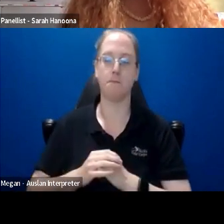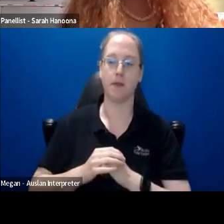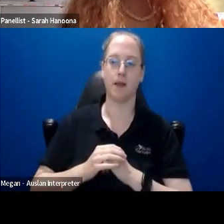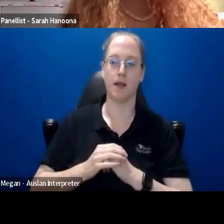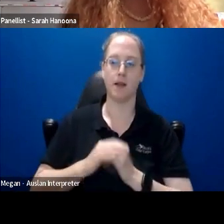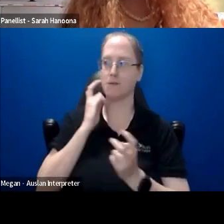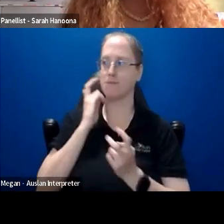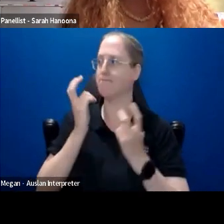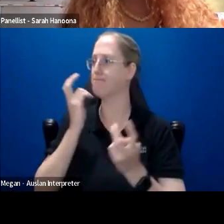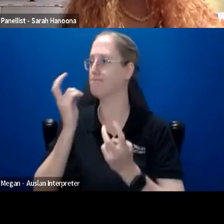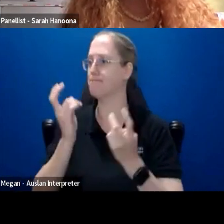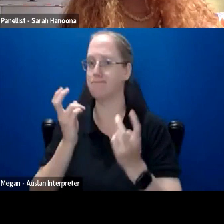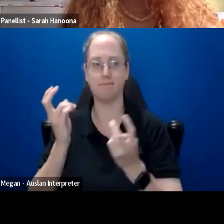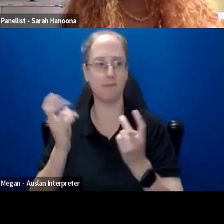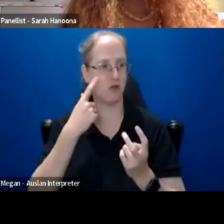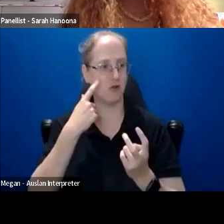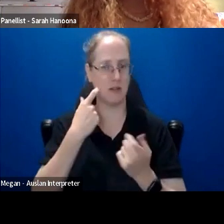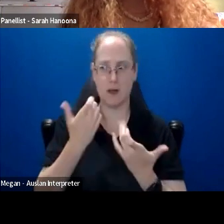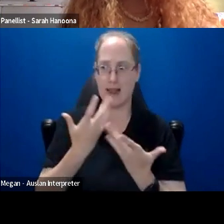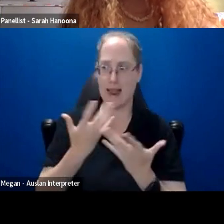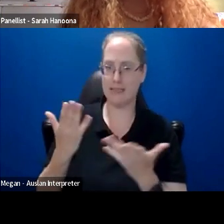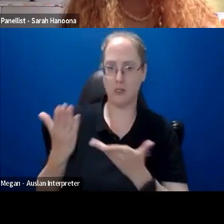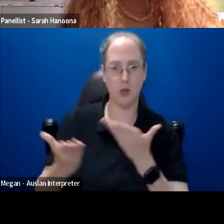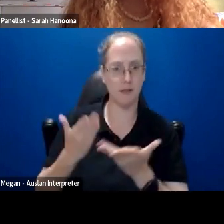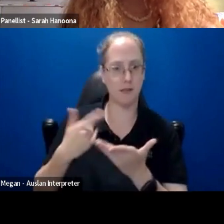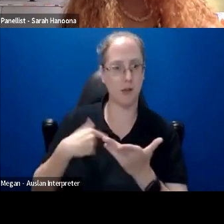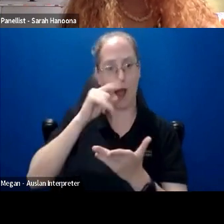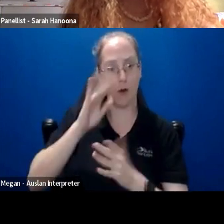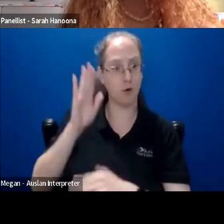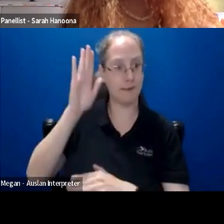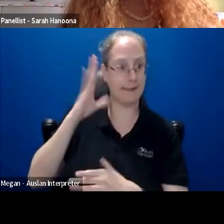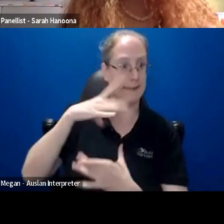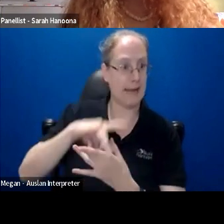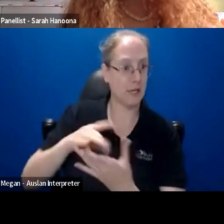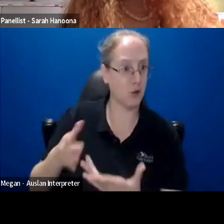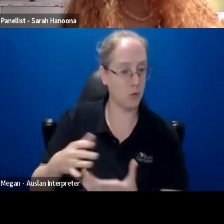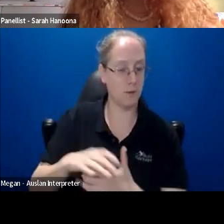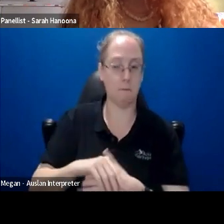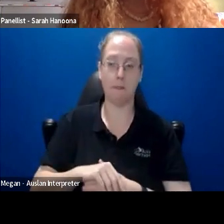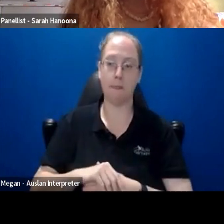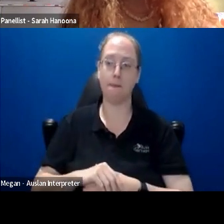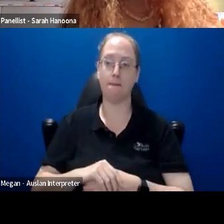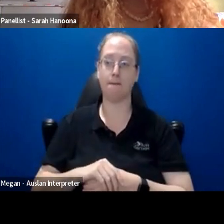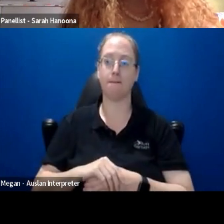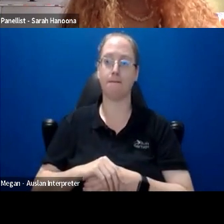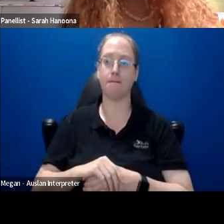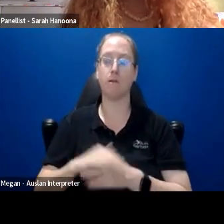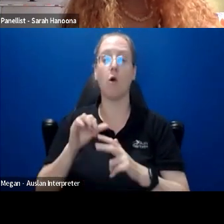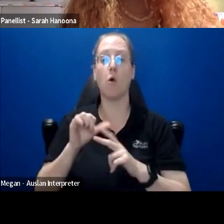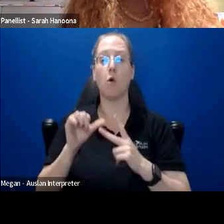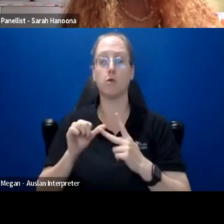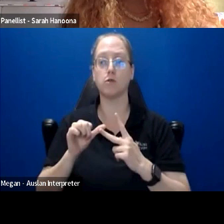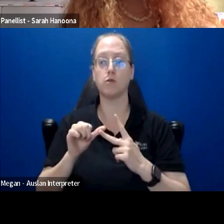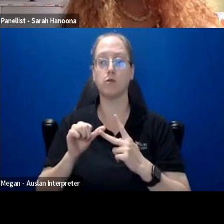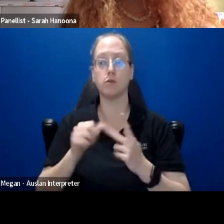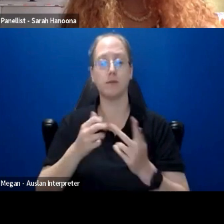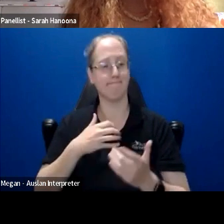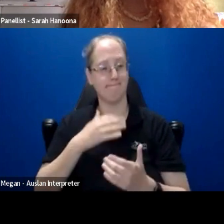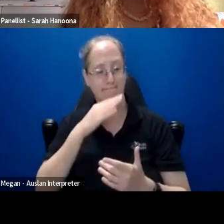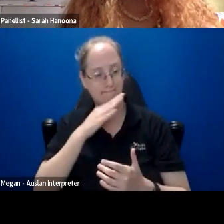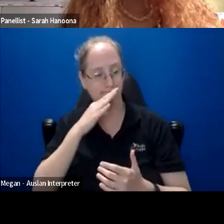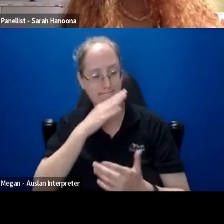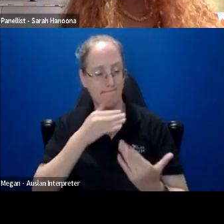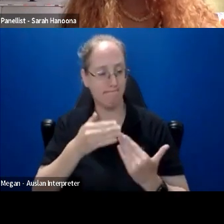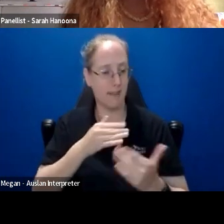find that, or to find any services that I could be connected to. And I also struggled to find help with